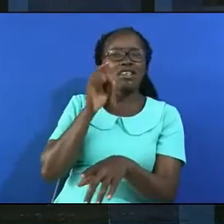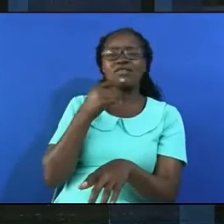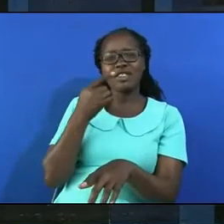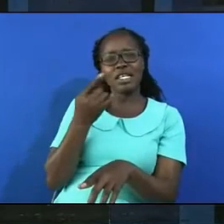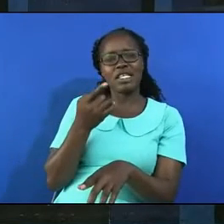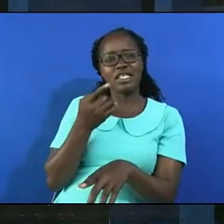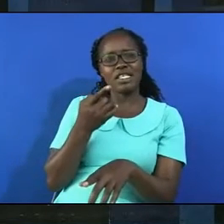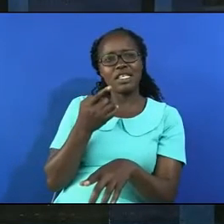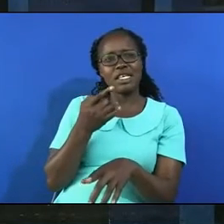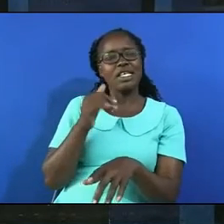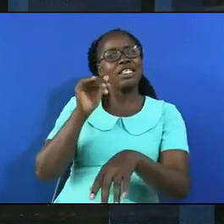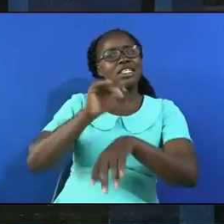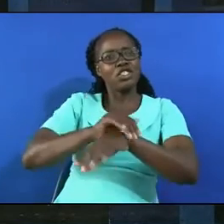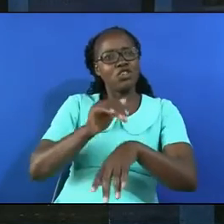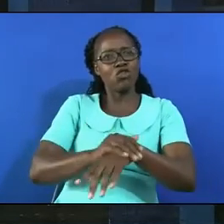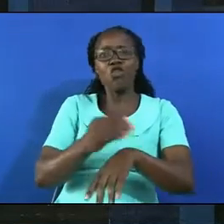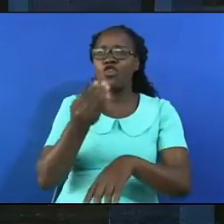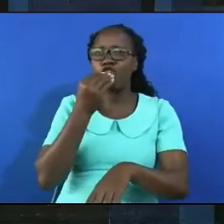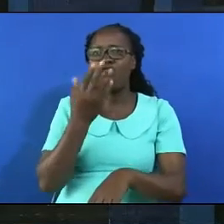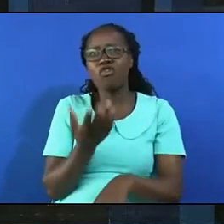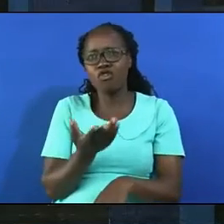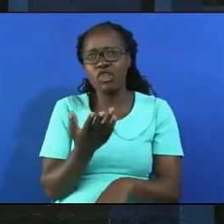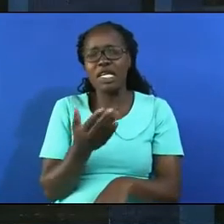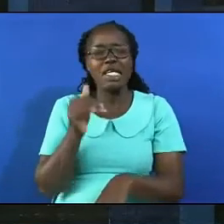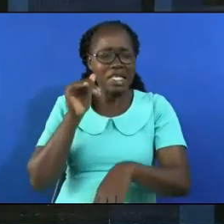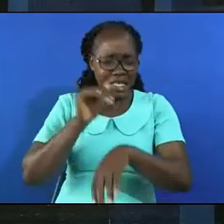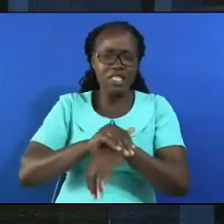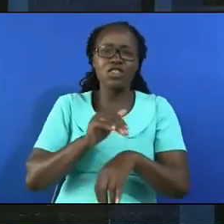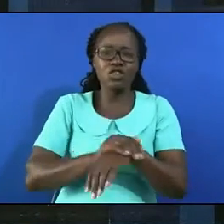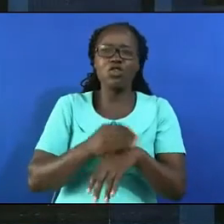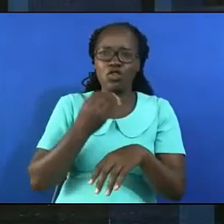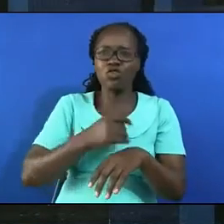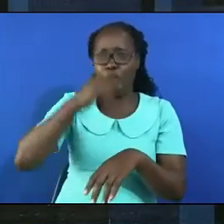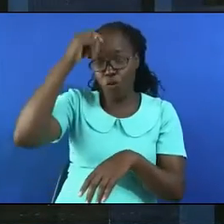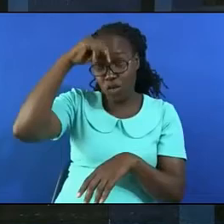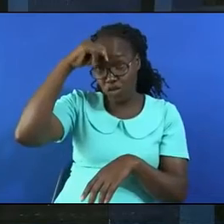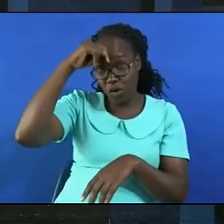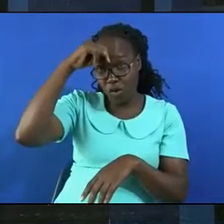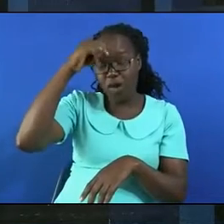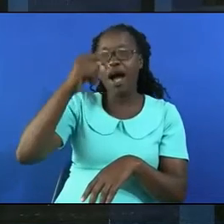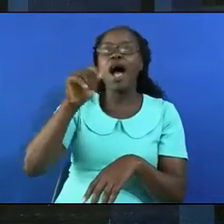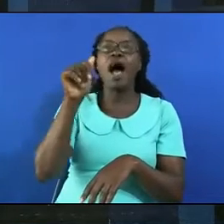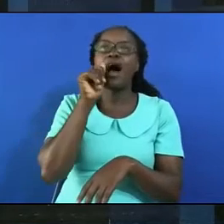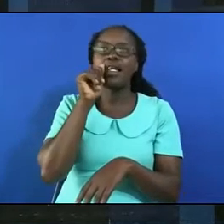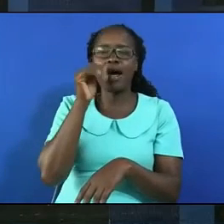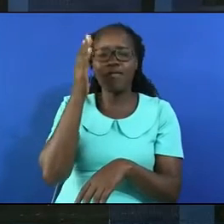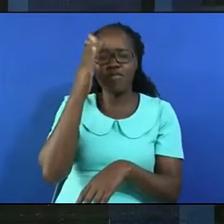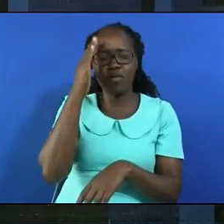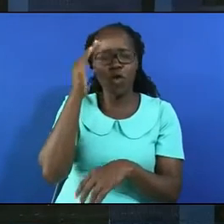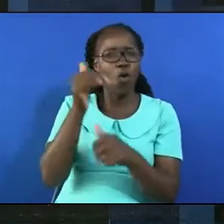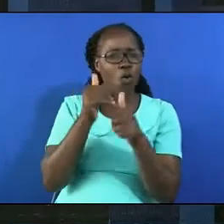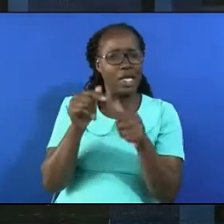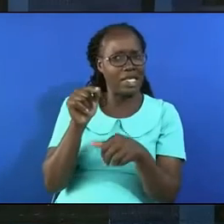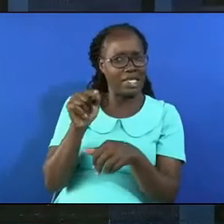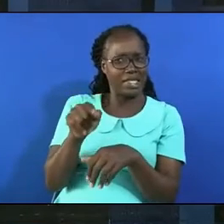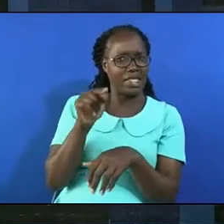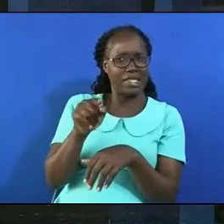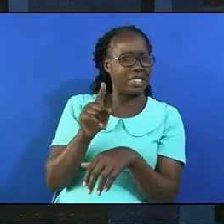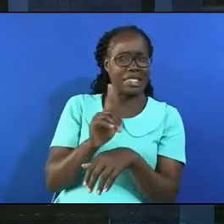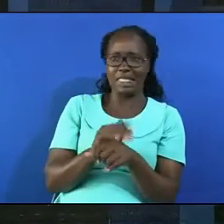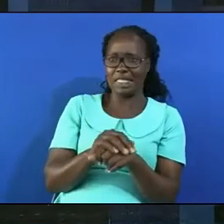said, it is good for food, it is good for wisdom, Adam knew that this